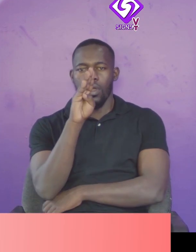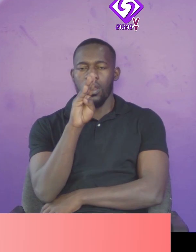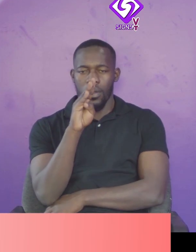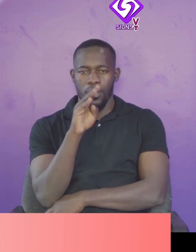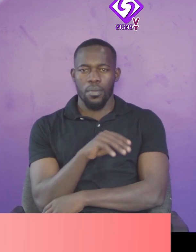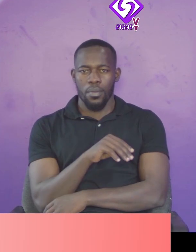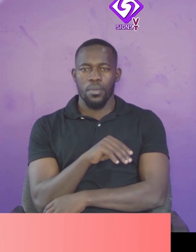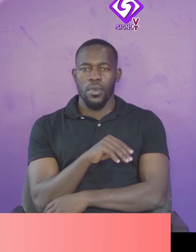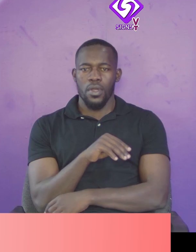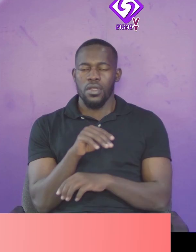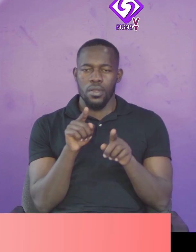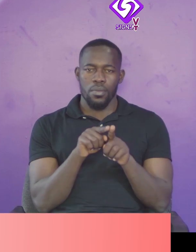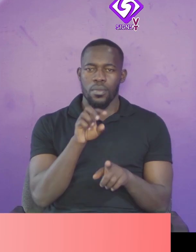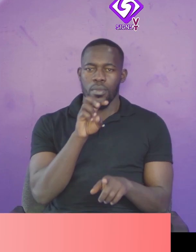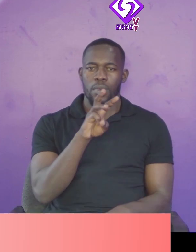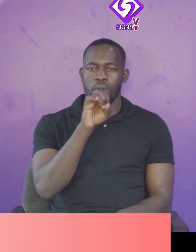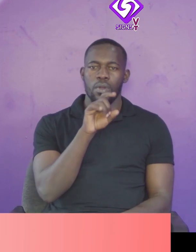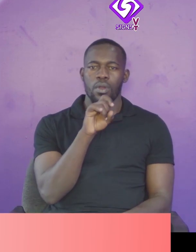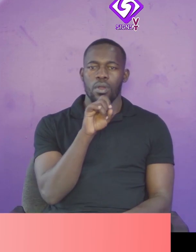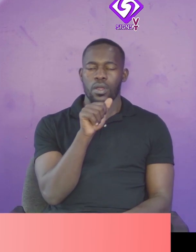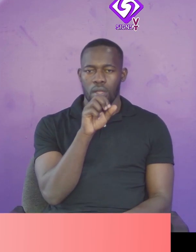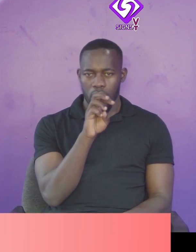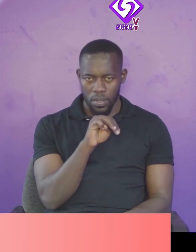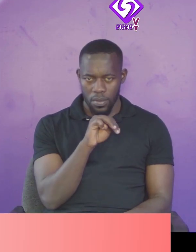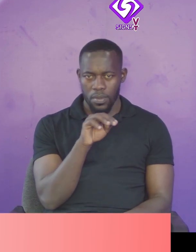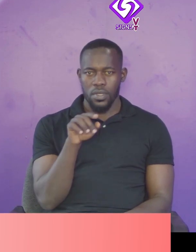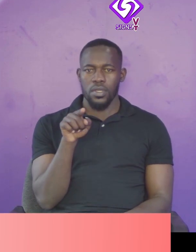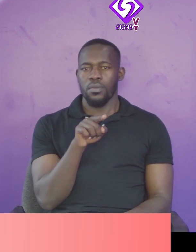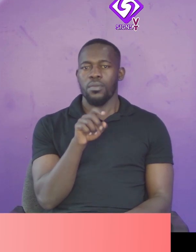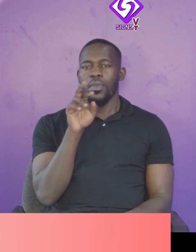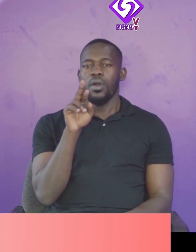Havertz, William Saliba, Cristiano Mosquera,